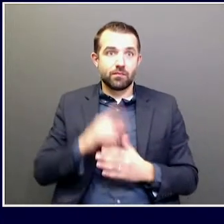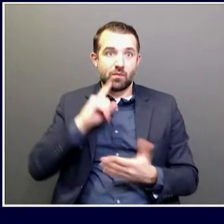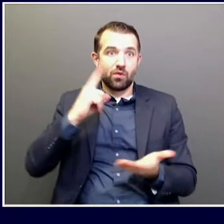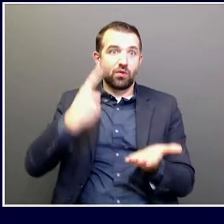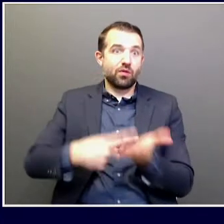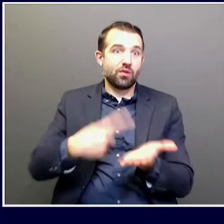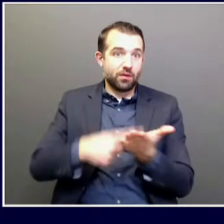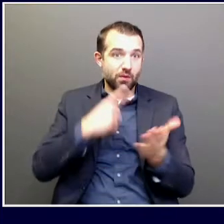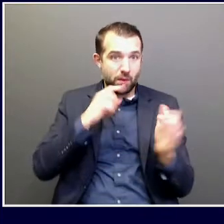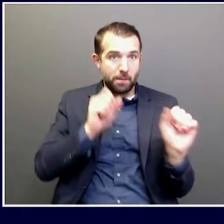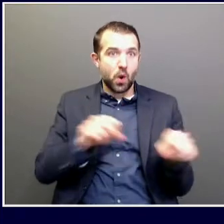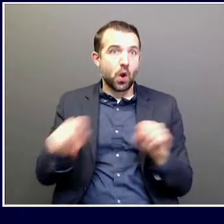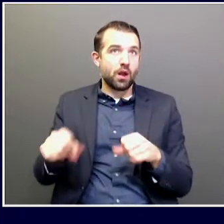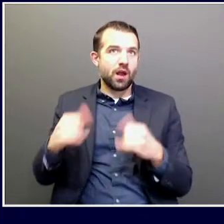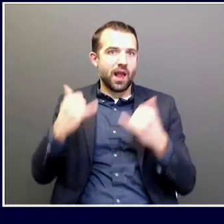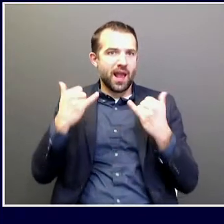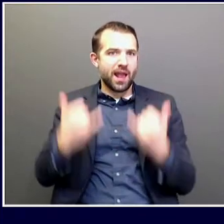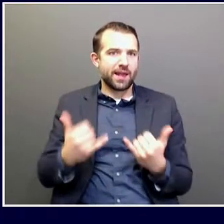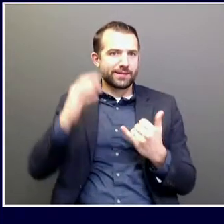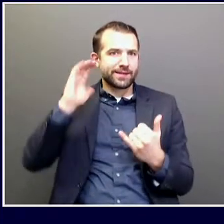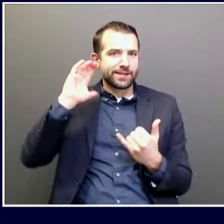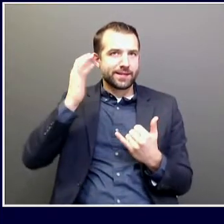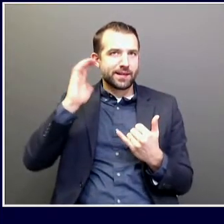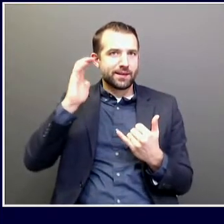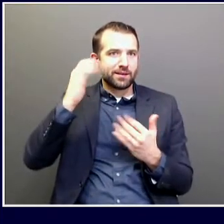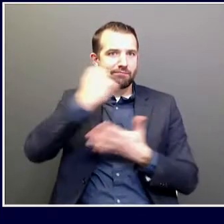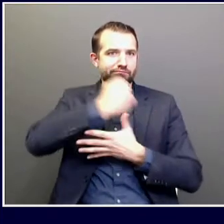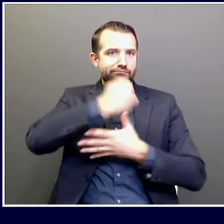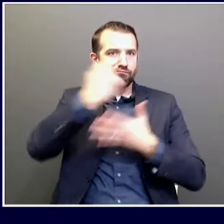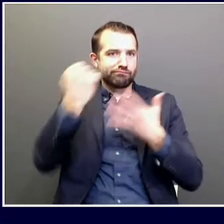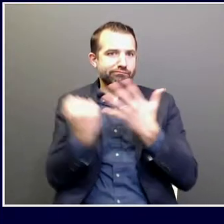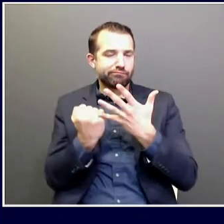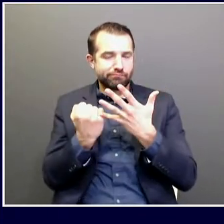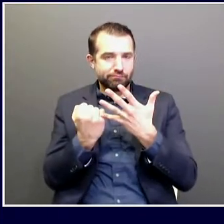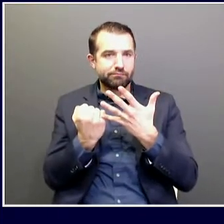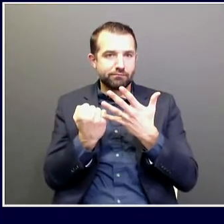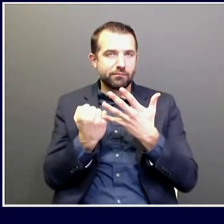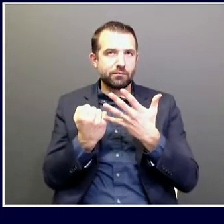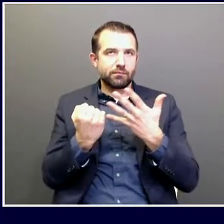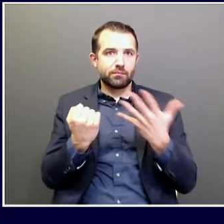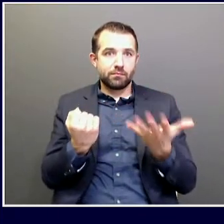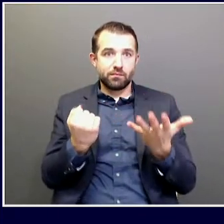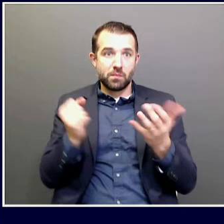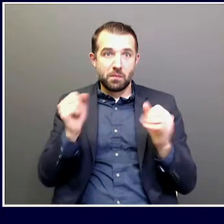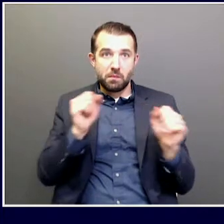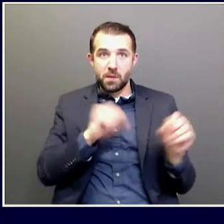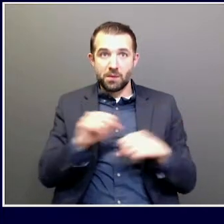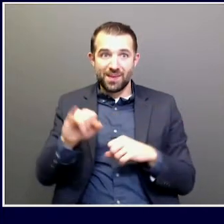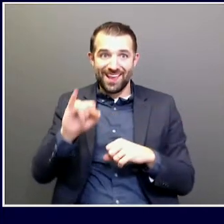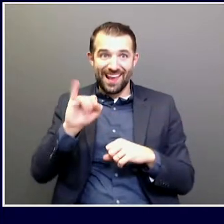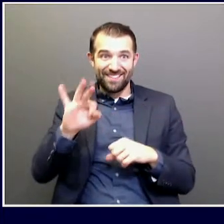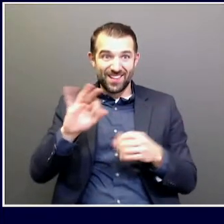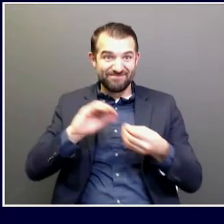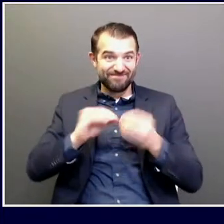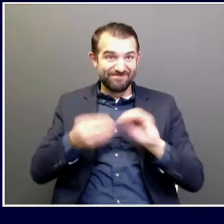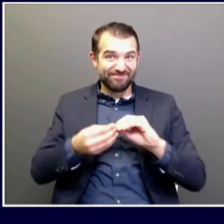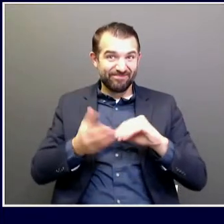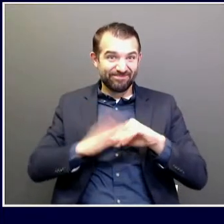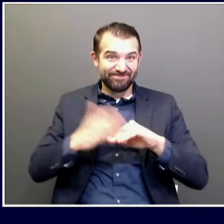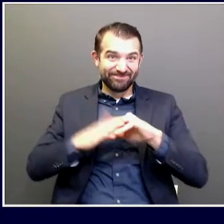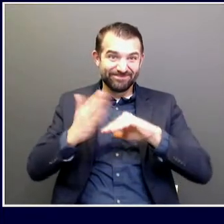this strategy right now, but is that possibly a part of like a phase 2 if the numbers are just not going down?